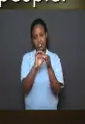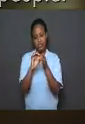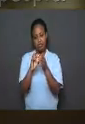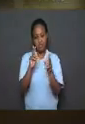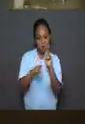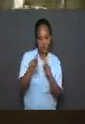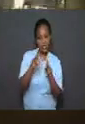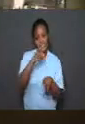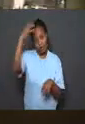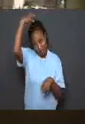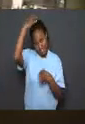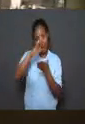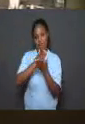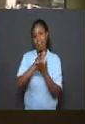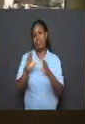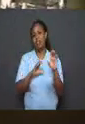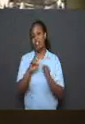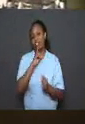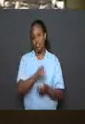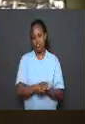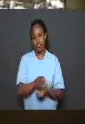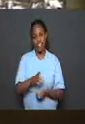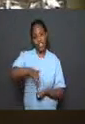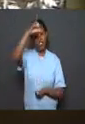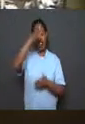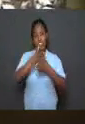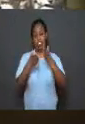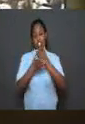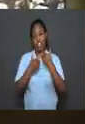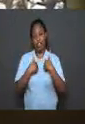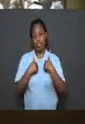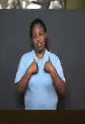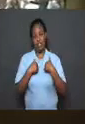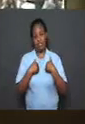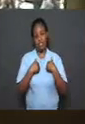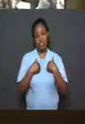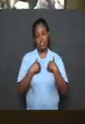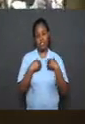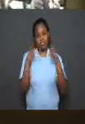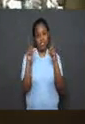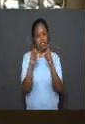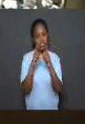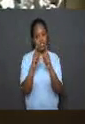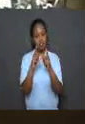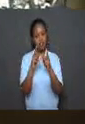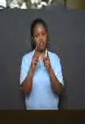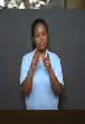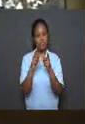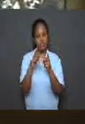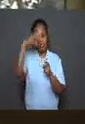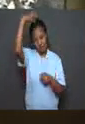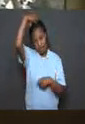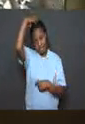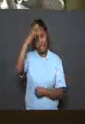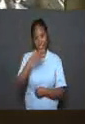people. At a higher level, justice involves the relationship between the